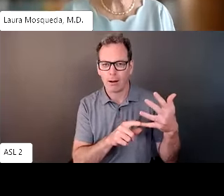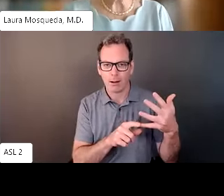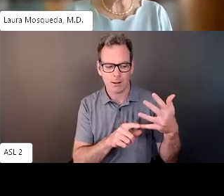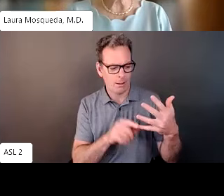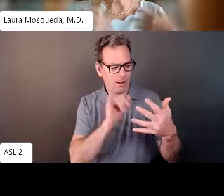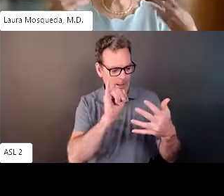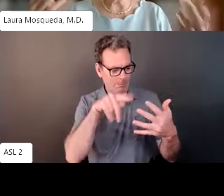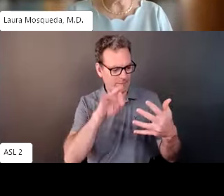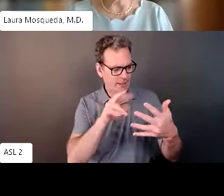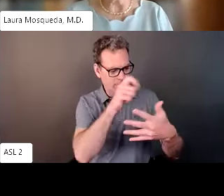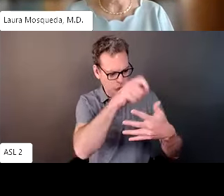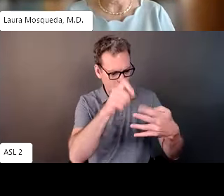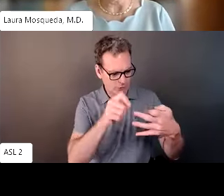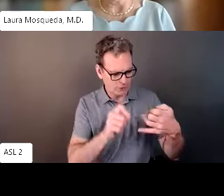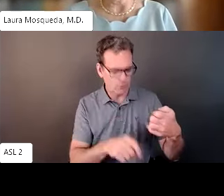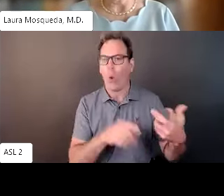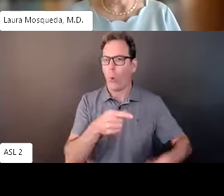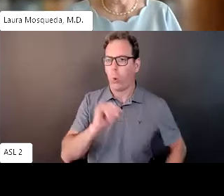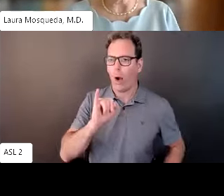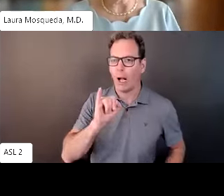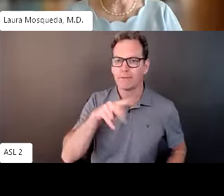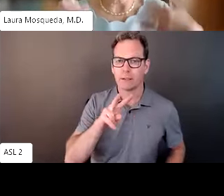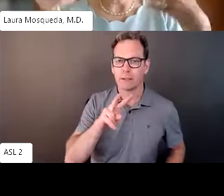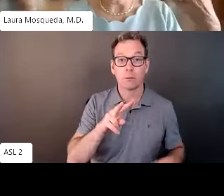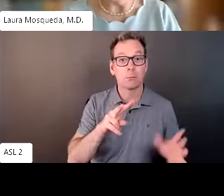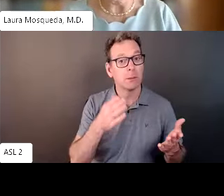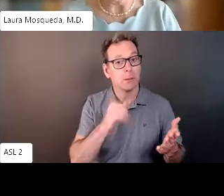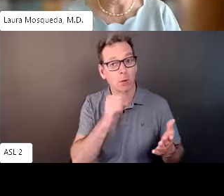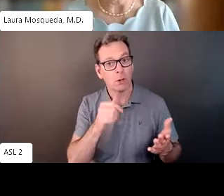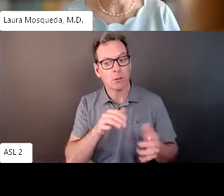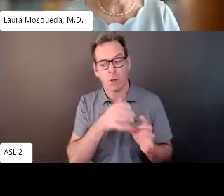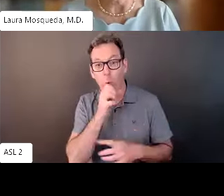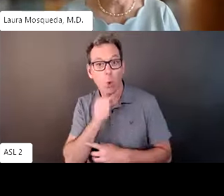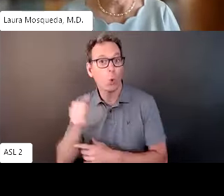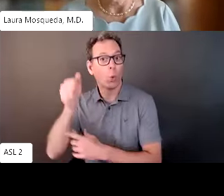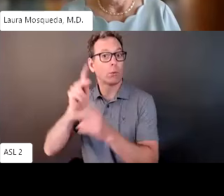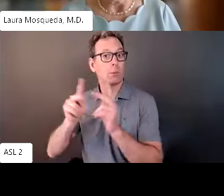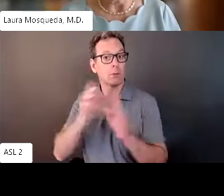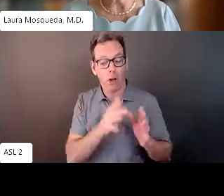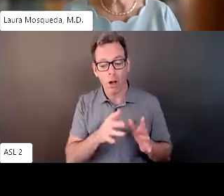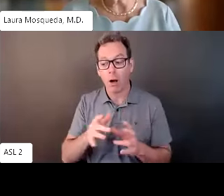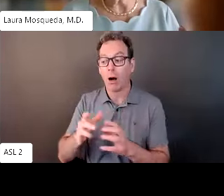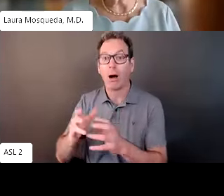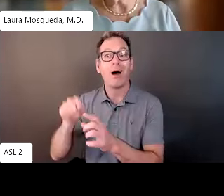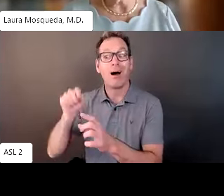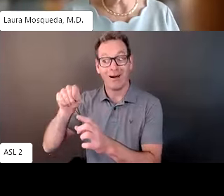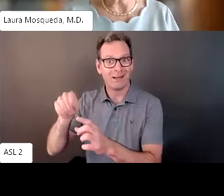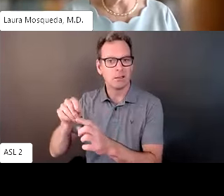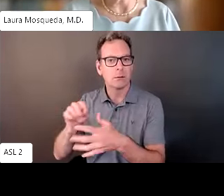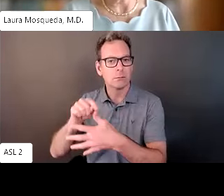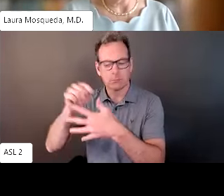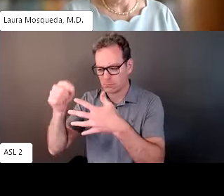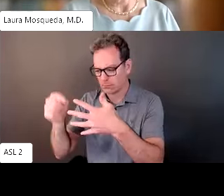So sometimes as we get older, we have trouble with sleep, digestion, concentration, etc. And so it can make it